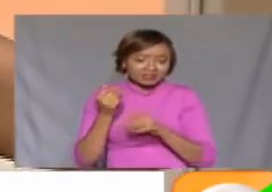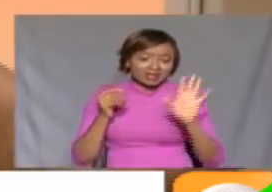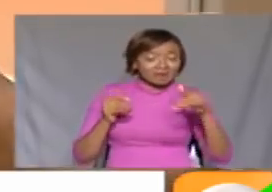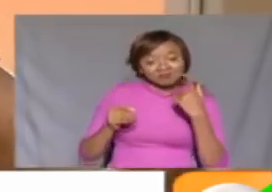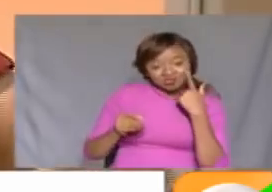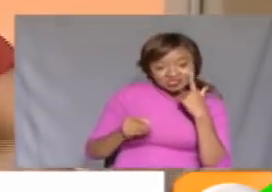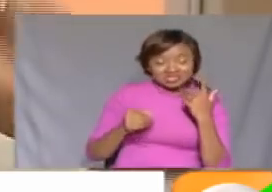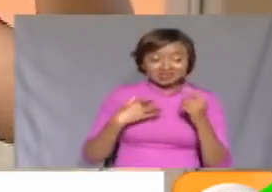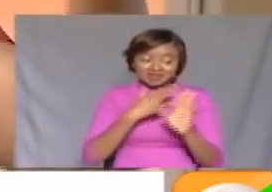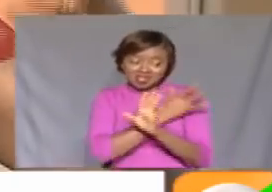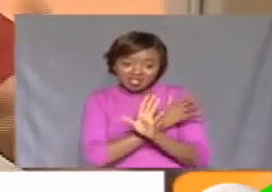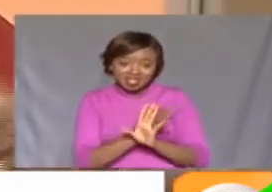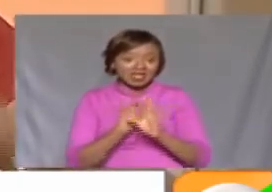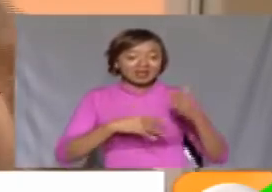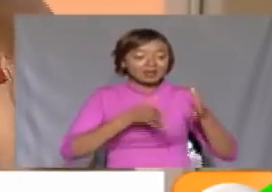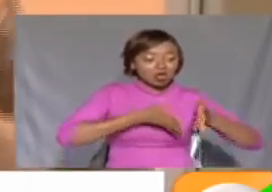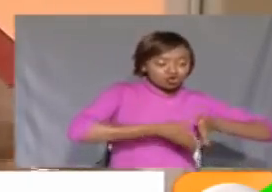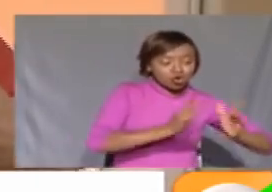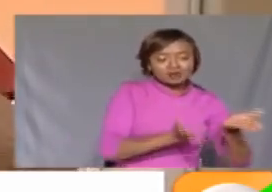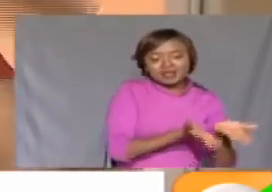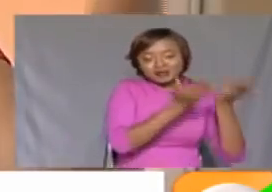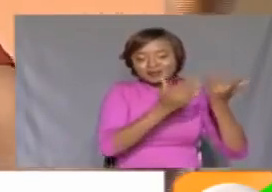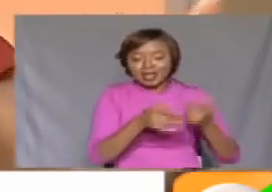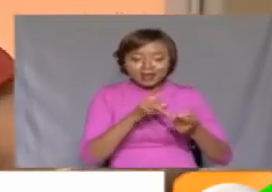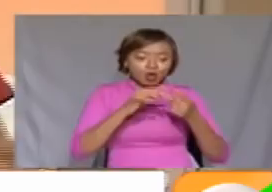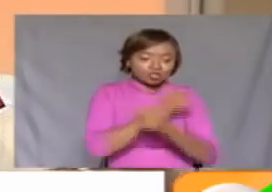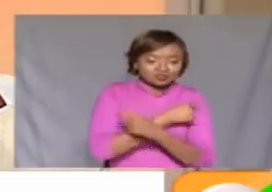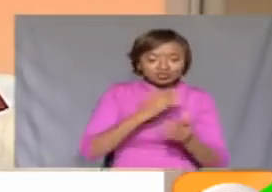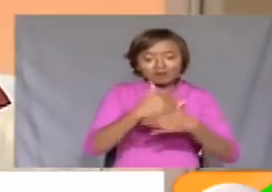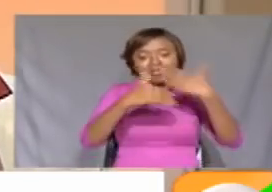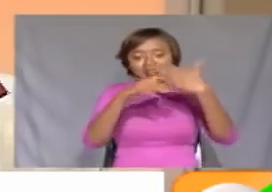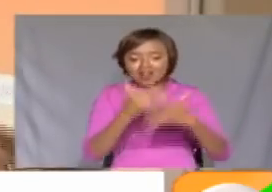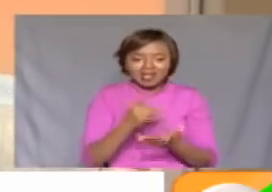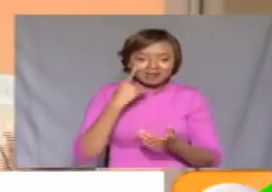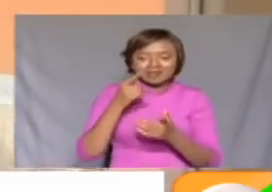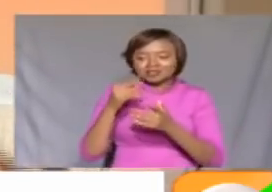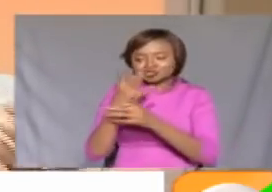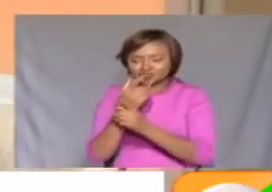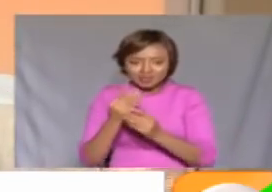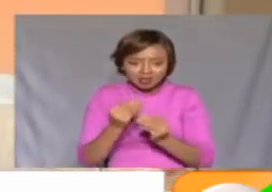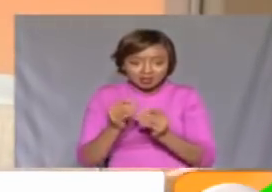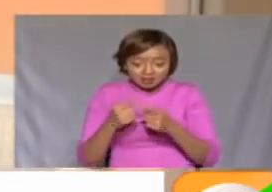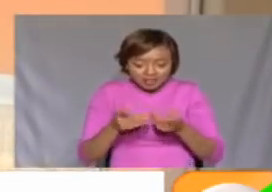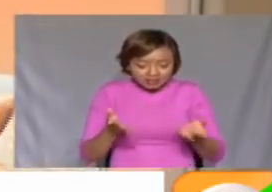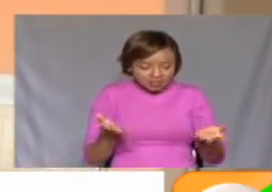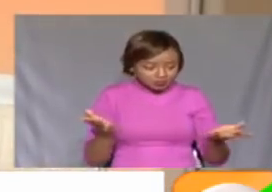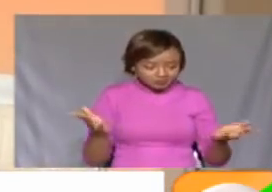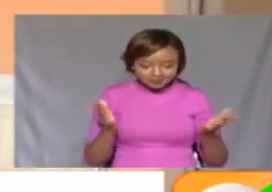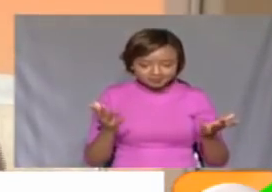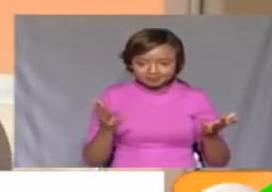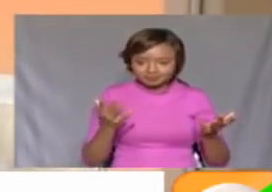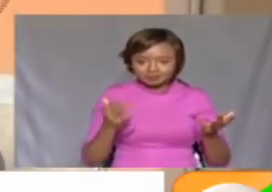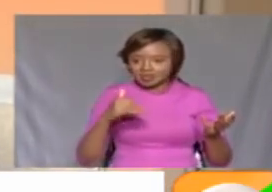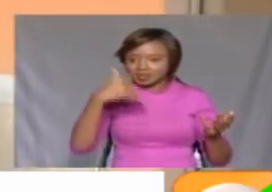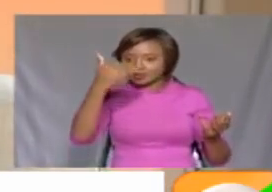you know, I did this for you. Niliwajengea barabara, nilifanya hivi na hivi. You know, I sorted out waste. And now suddenly he doesn't have that. I mean,